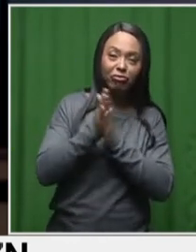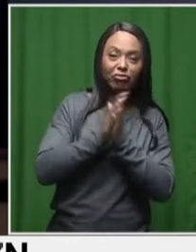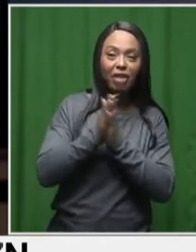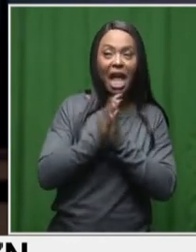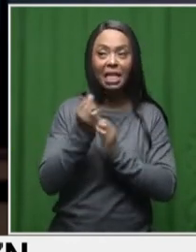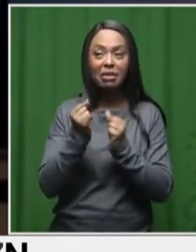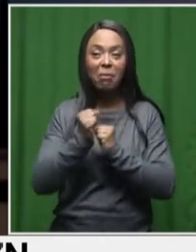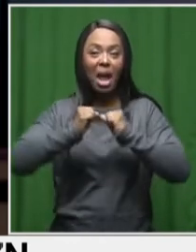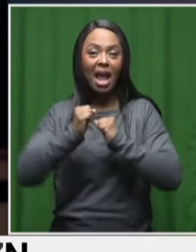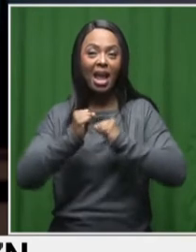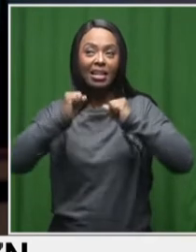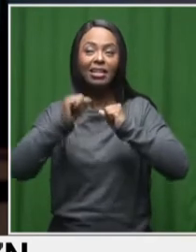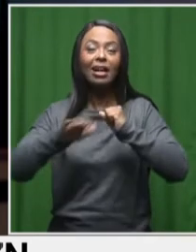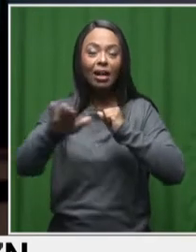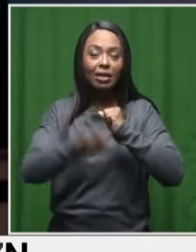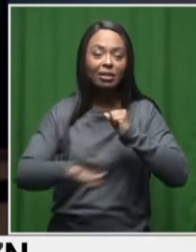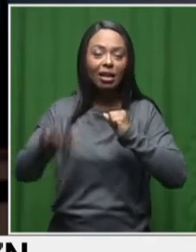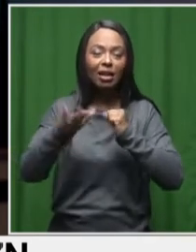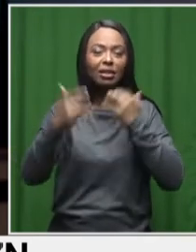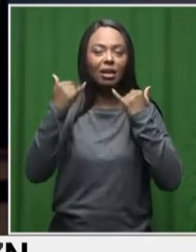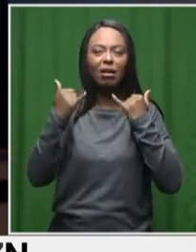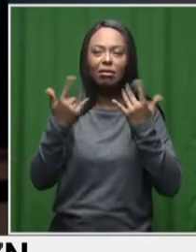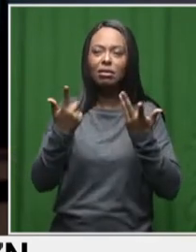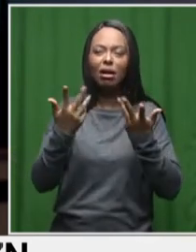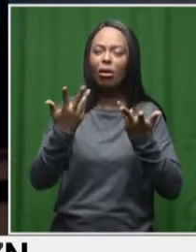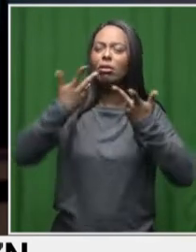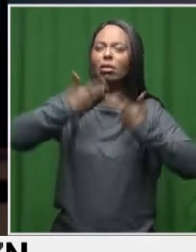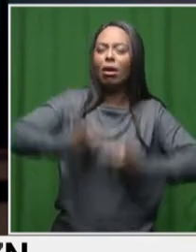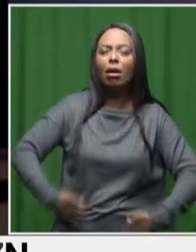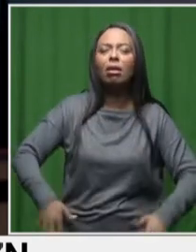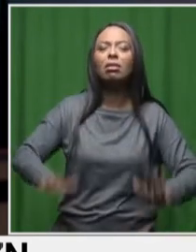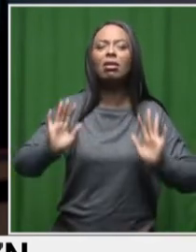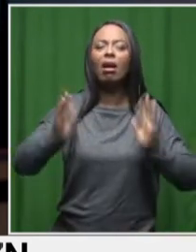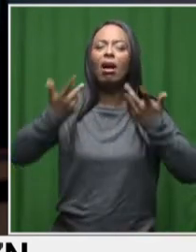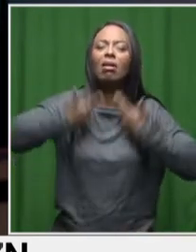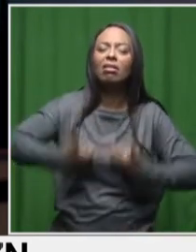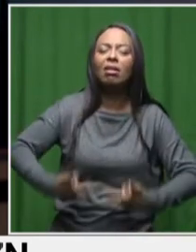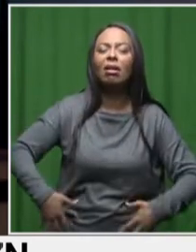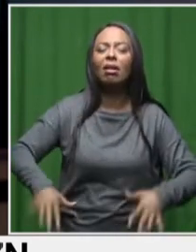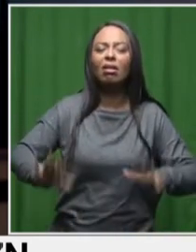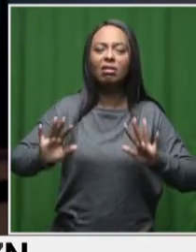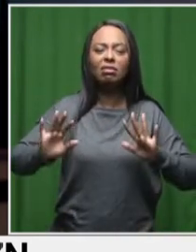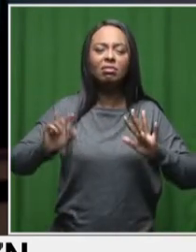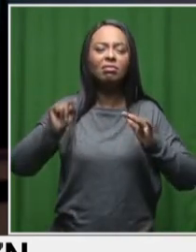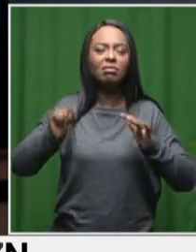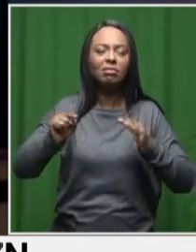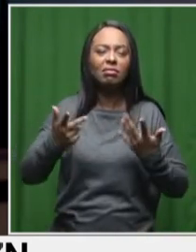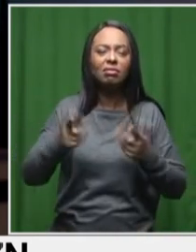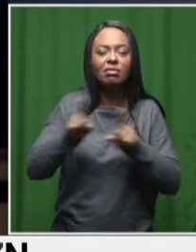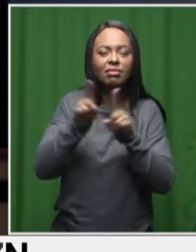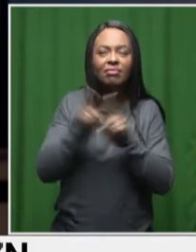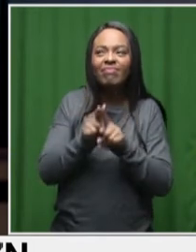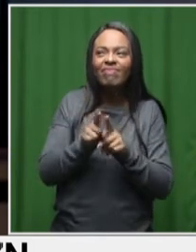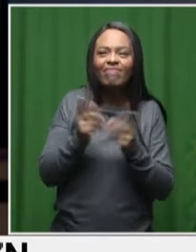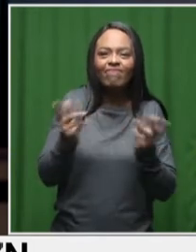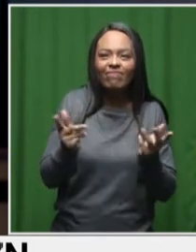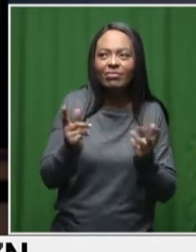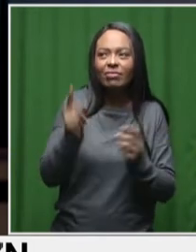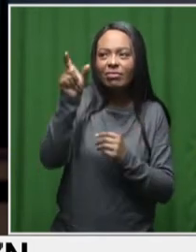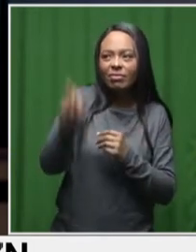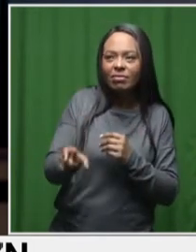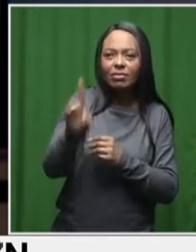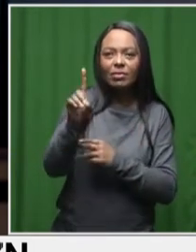space that can just let me be, and I can, you know, I carry the essence of what Mr.